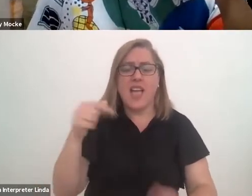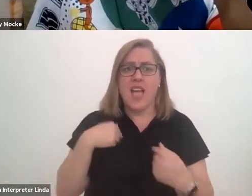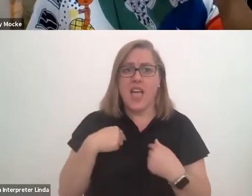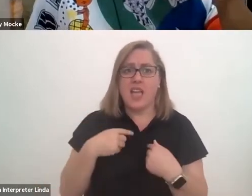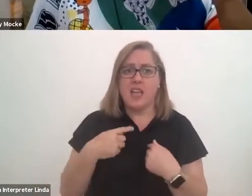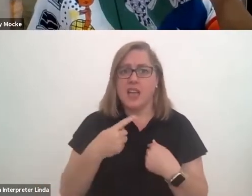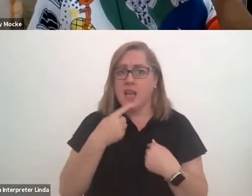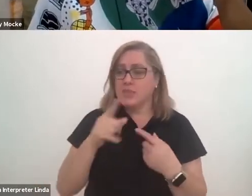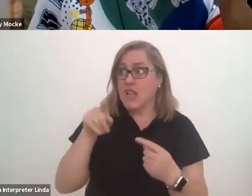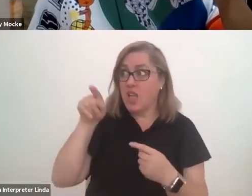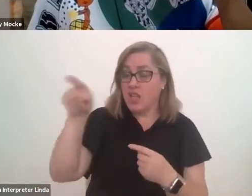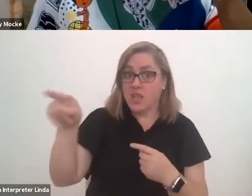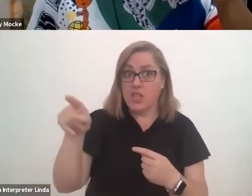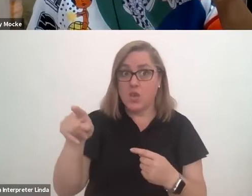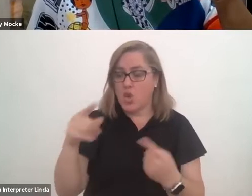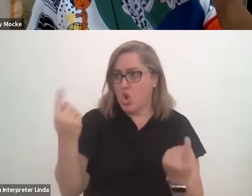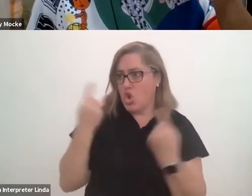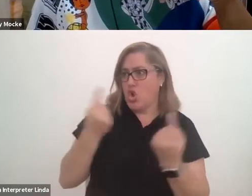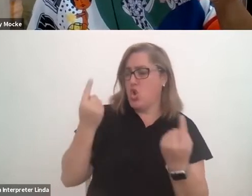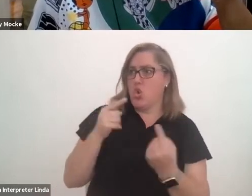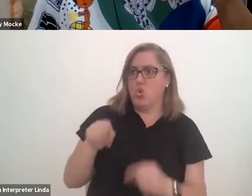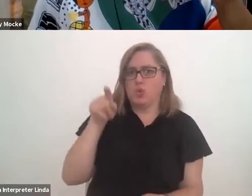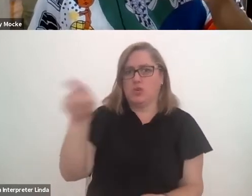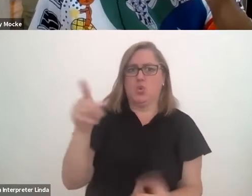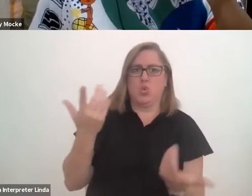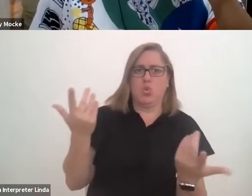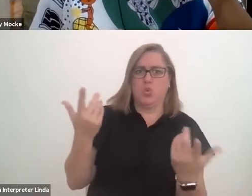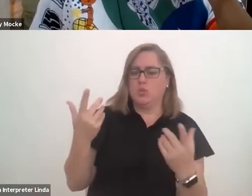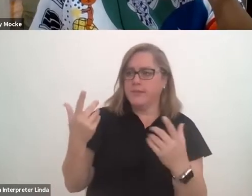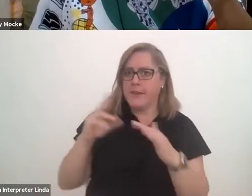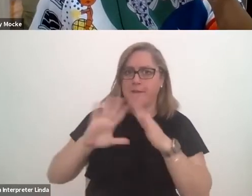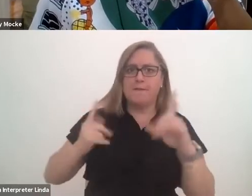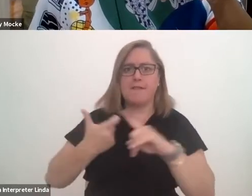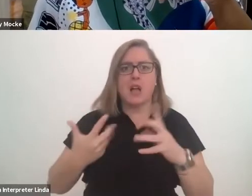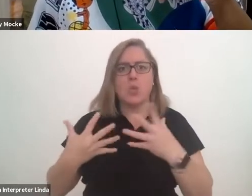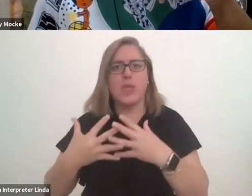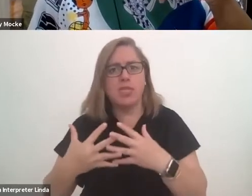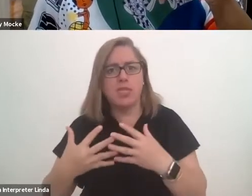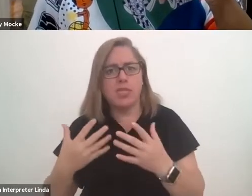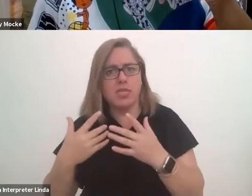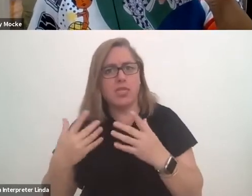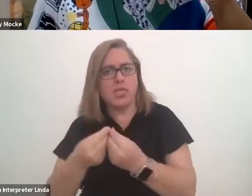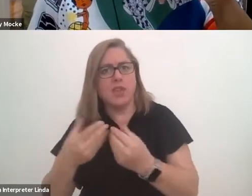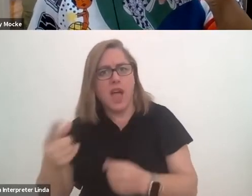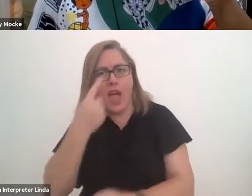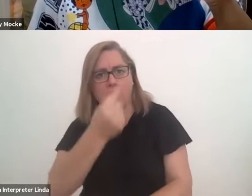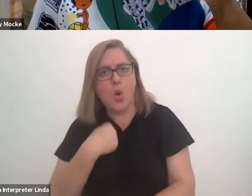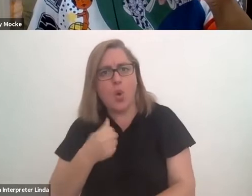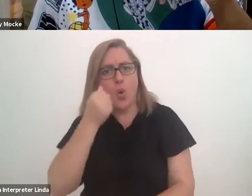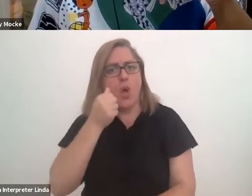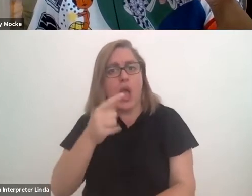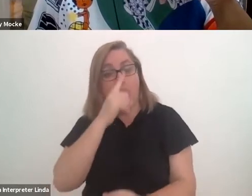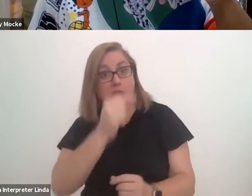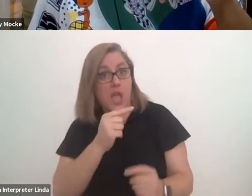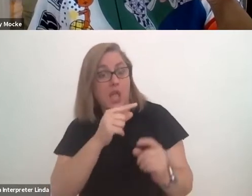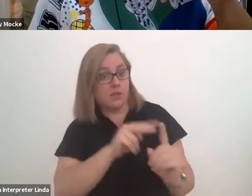What I'm trying to say, like, I know which, who to fuck with and who not to. Right. And, you know, I can sort of respect people's work from